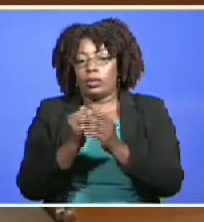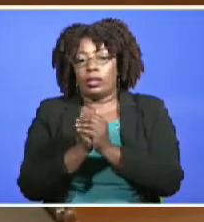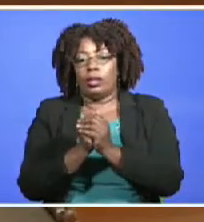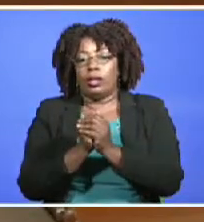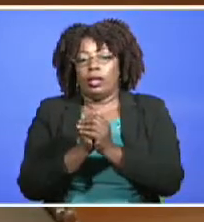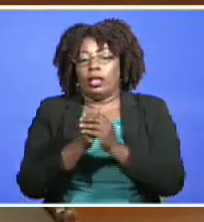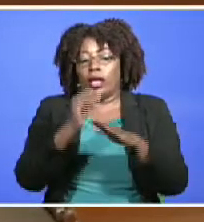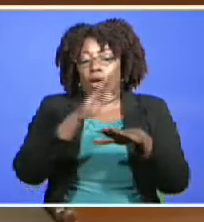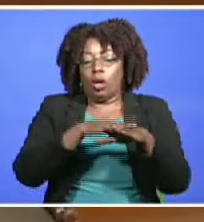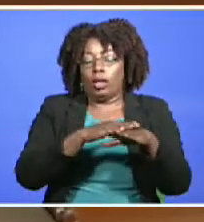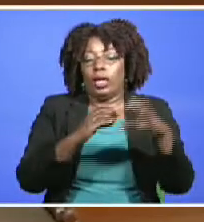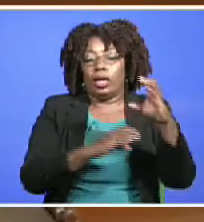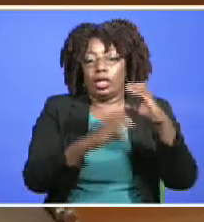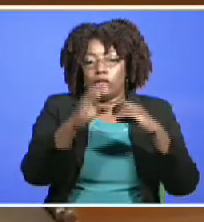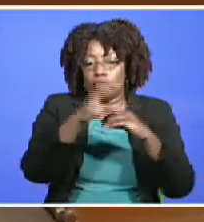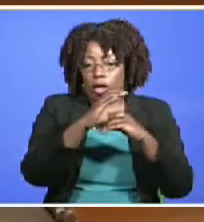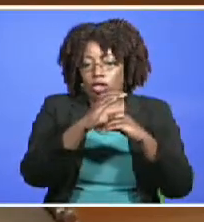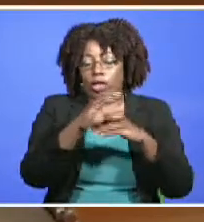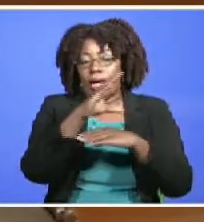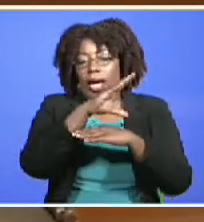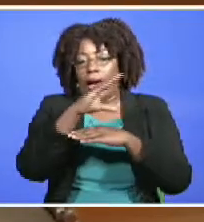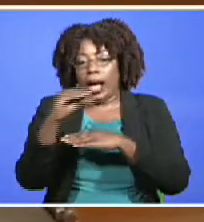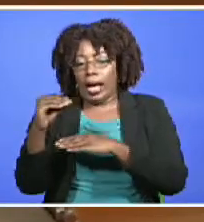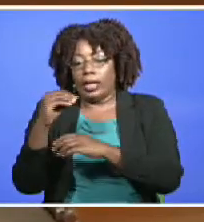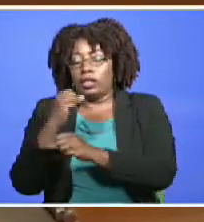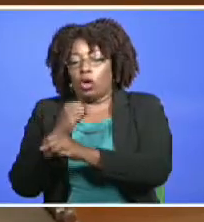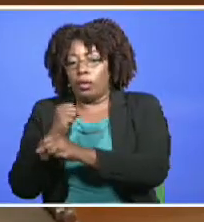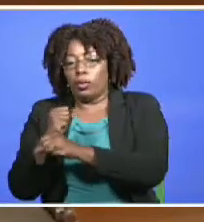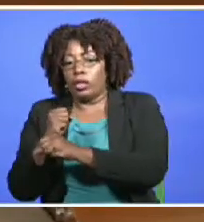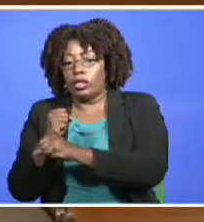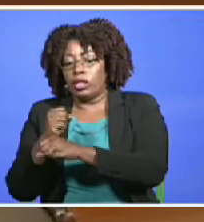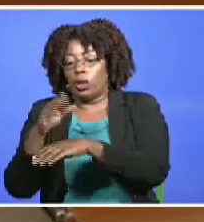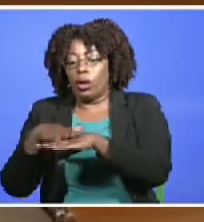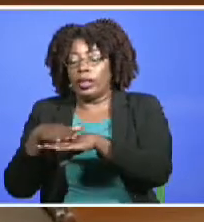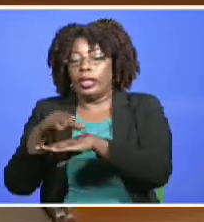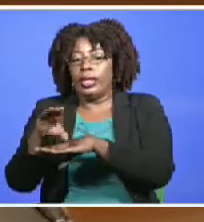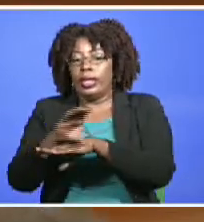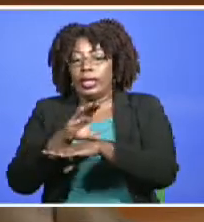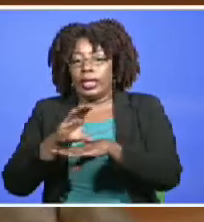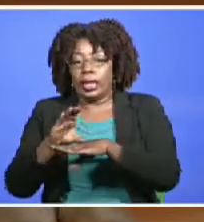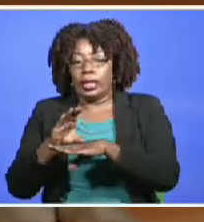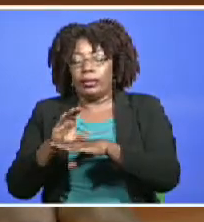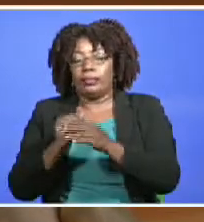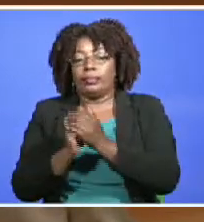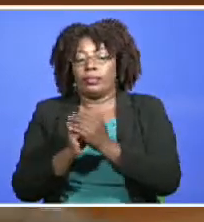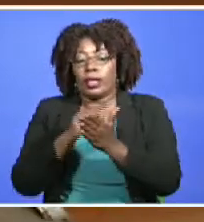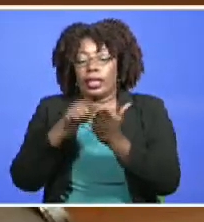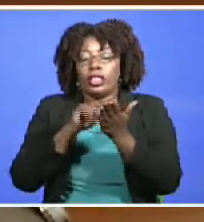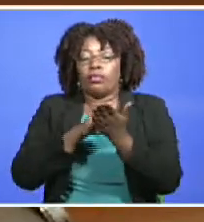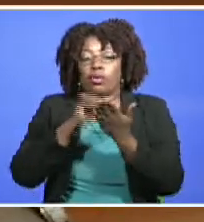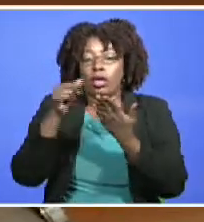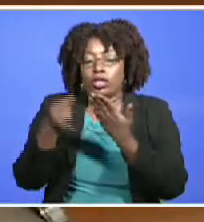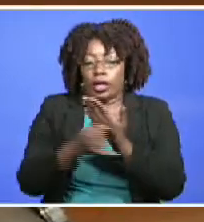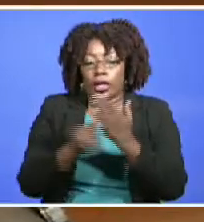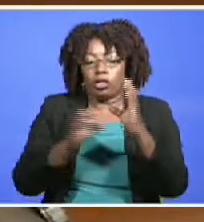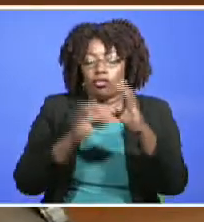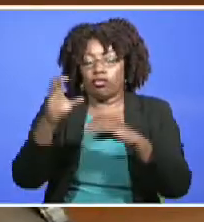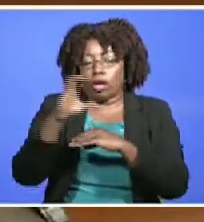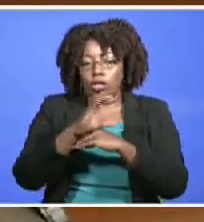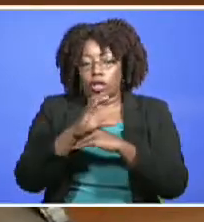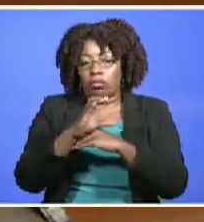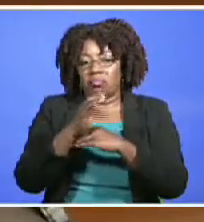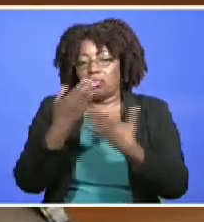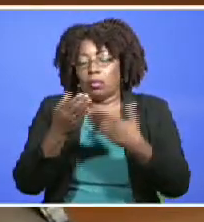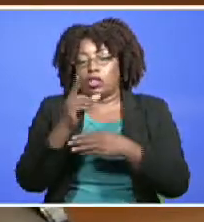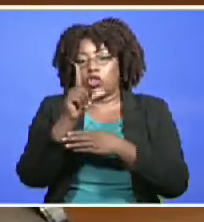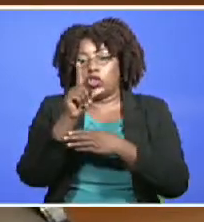on the construction side as well as on the operational side of the key. It is expected this project, the construction project, will last about